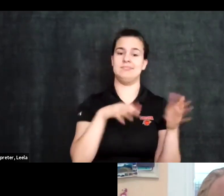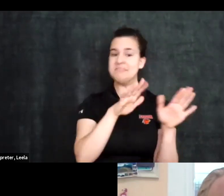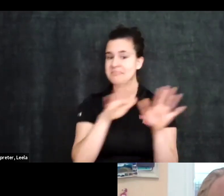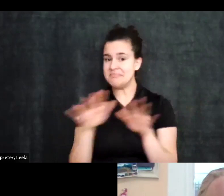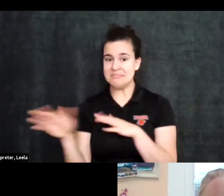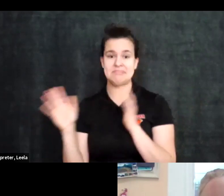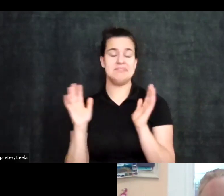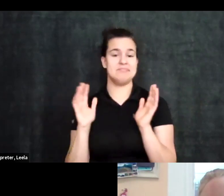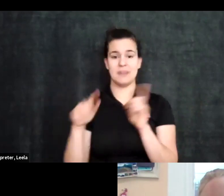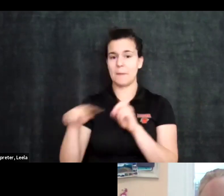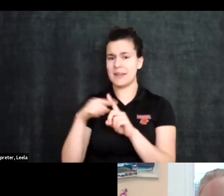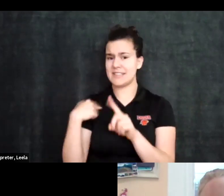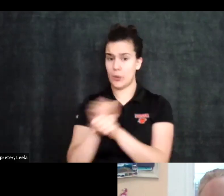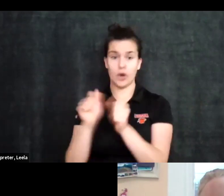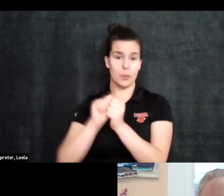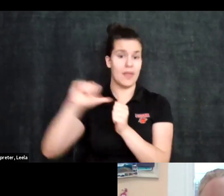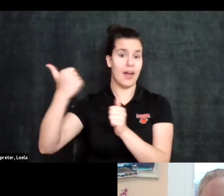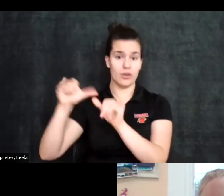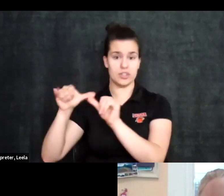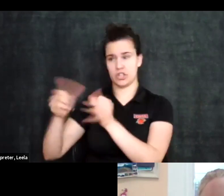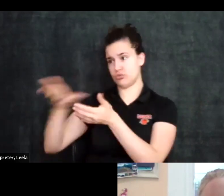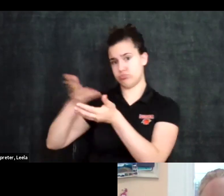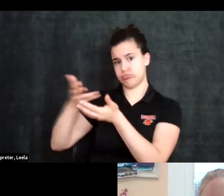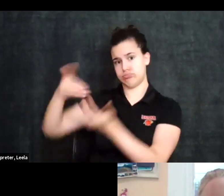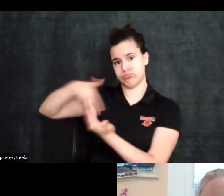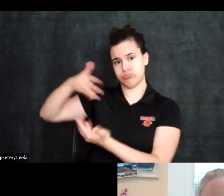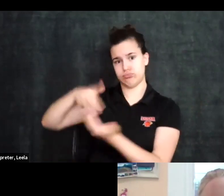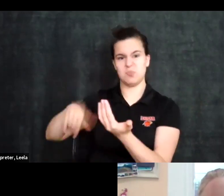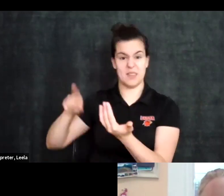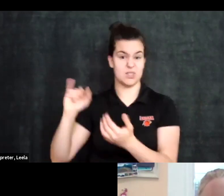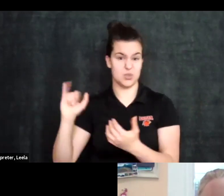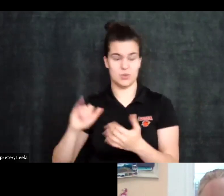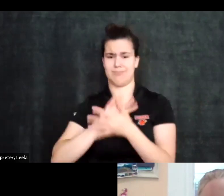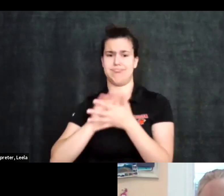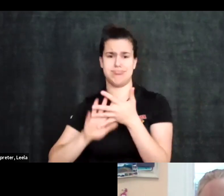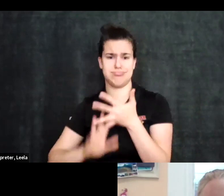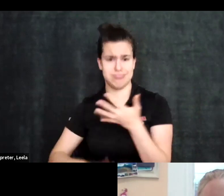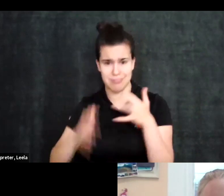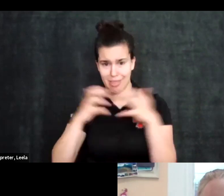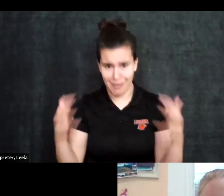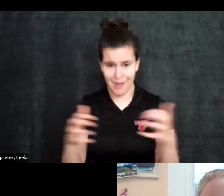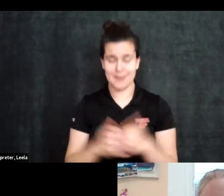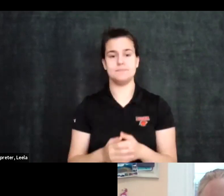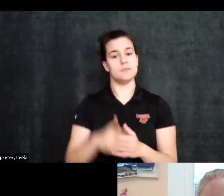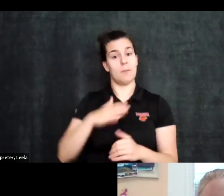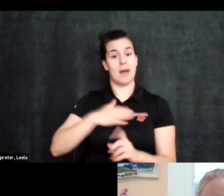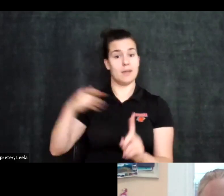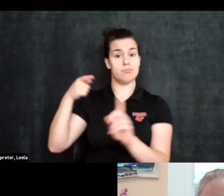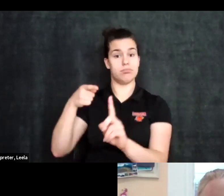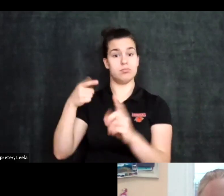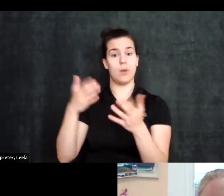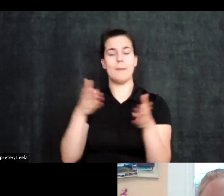some work with other engineers. So I do a lot of work to plan projects, to